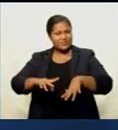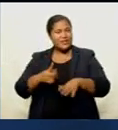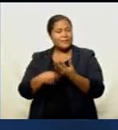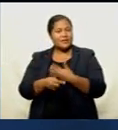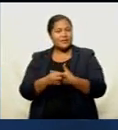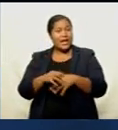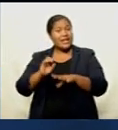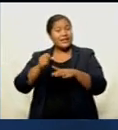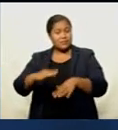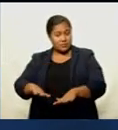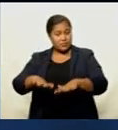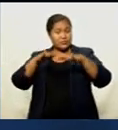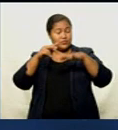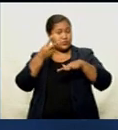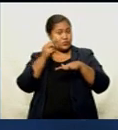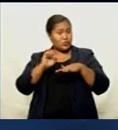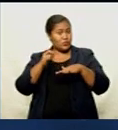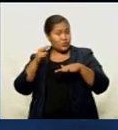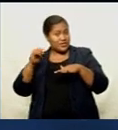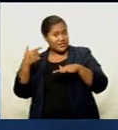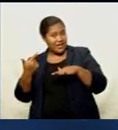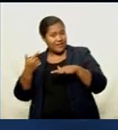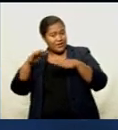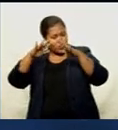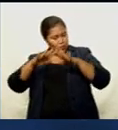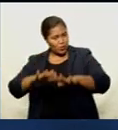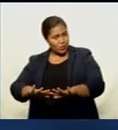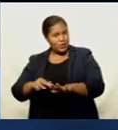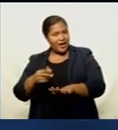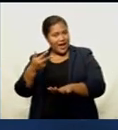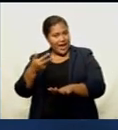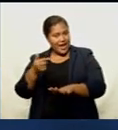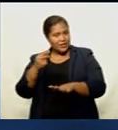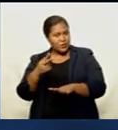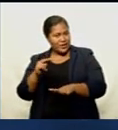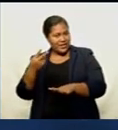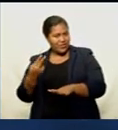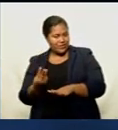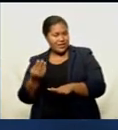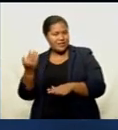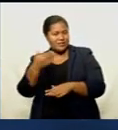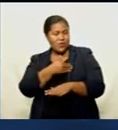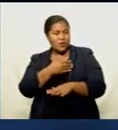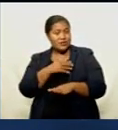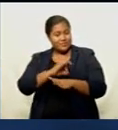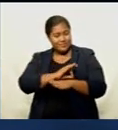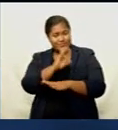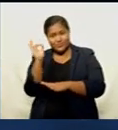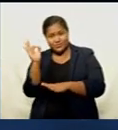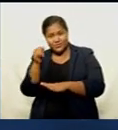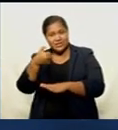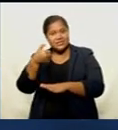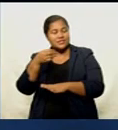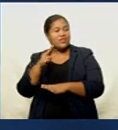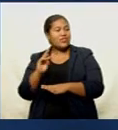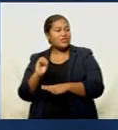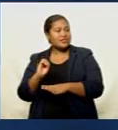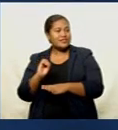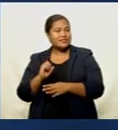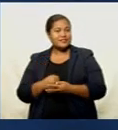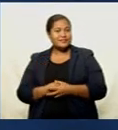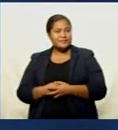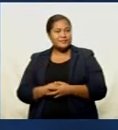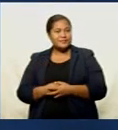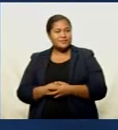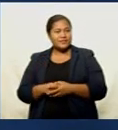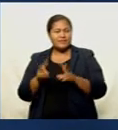tide is at 2:27 a.m. tomorrow, with low tide at 8:23 a.m. Sunrise is at 6:30.